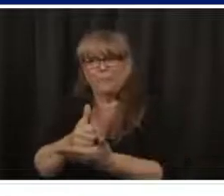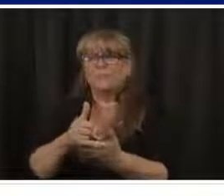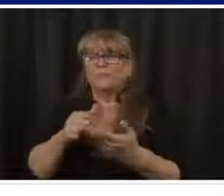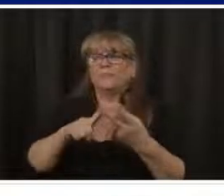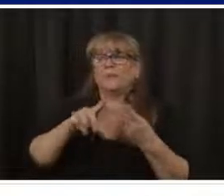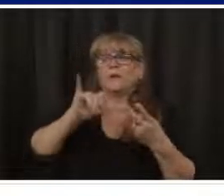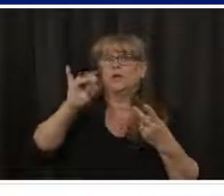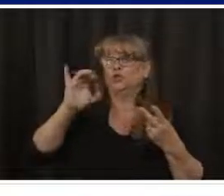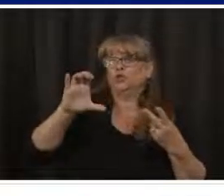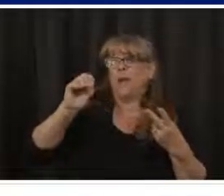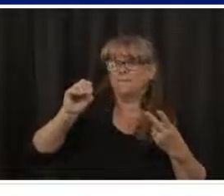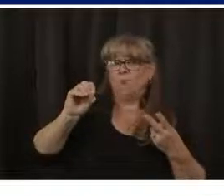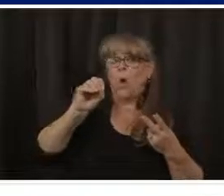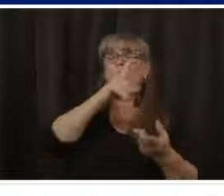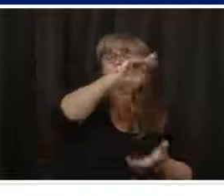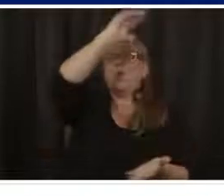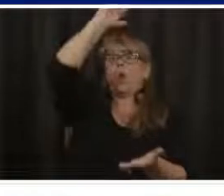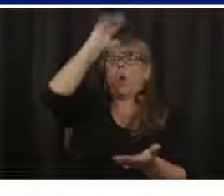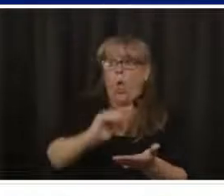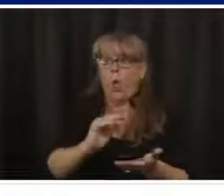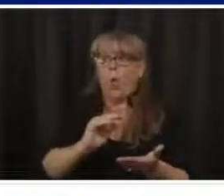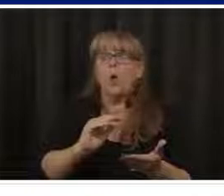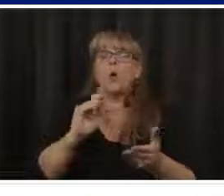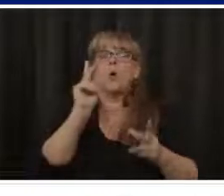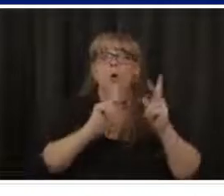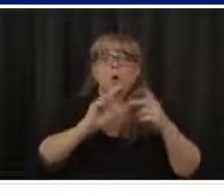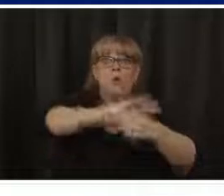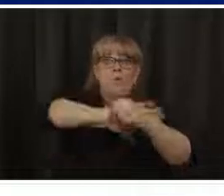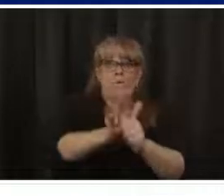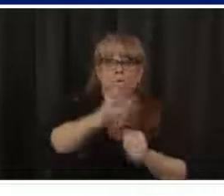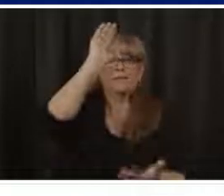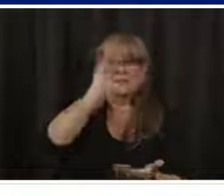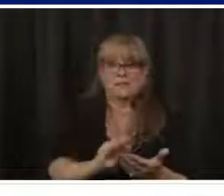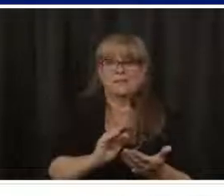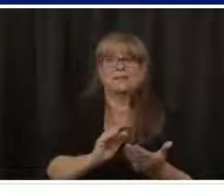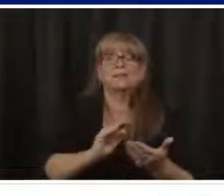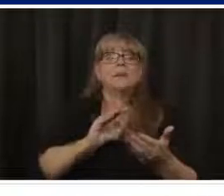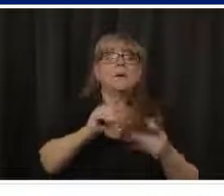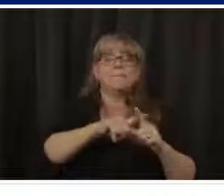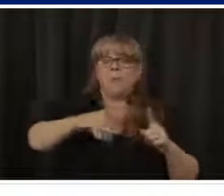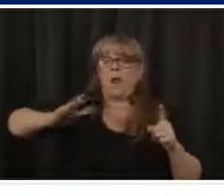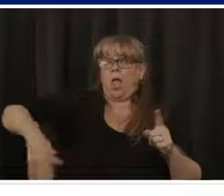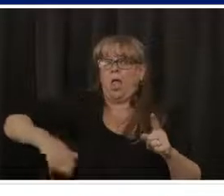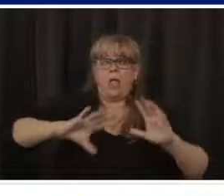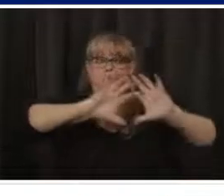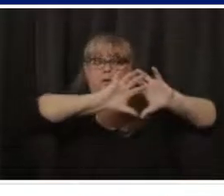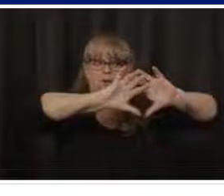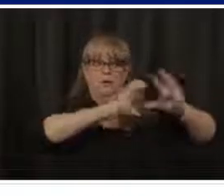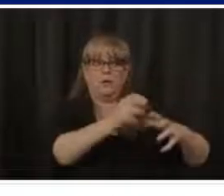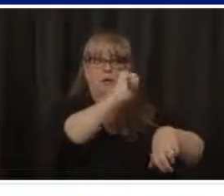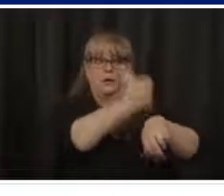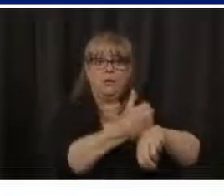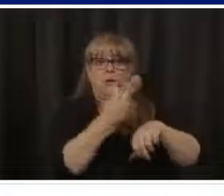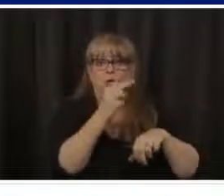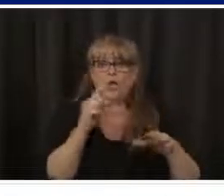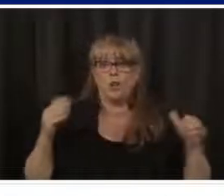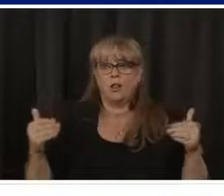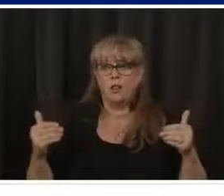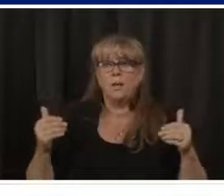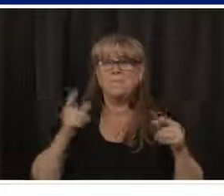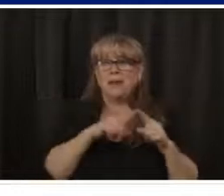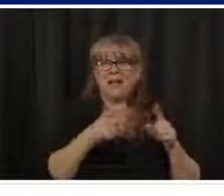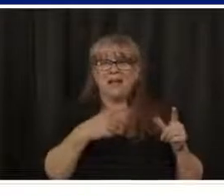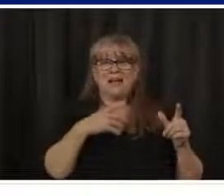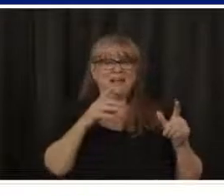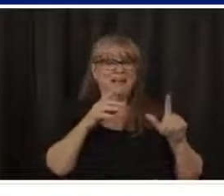of vaccinations, it is not yet herd immunity, right? We need to be somewhere closer to that 70 to 80% range. You're